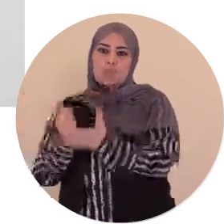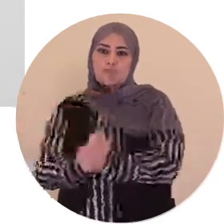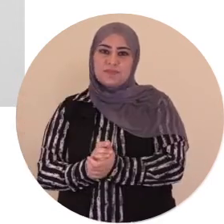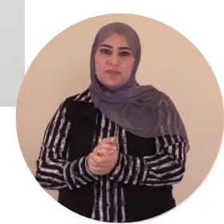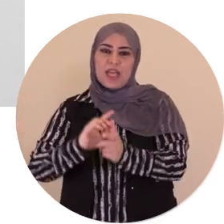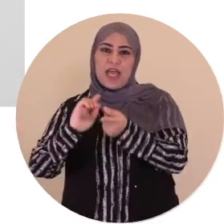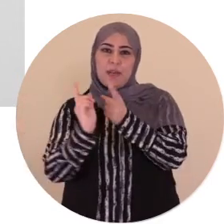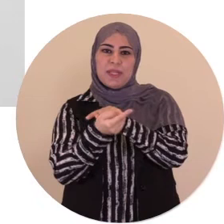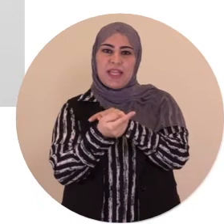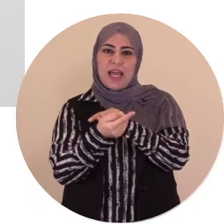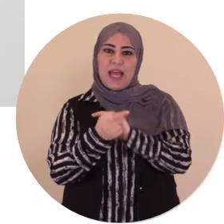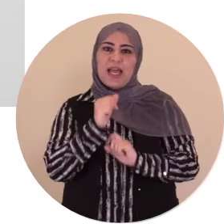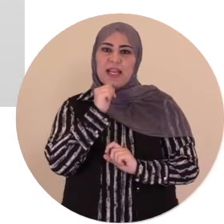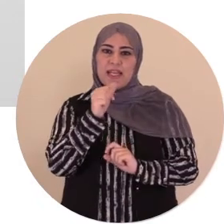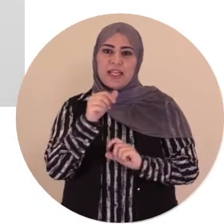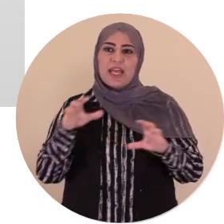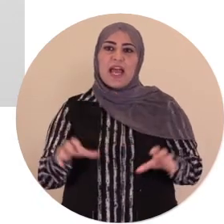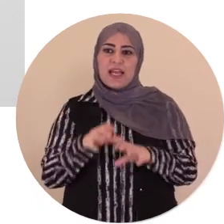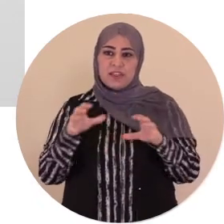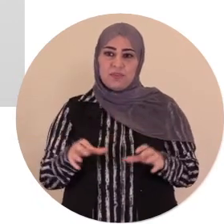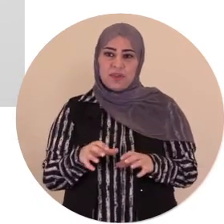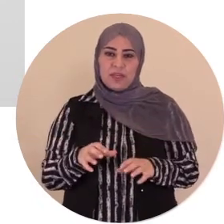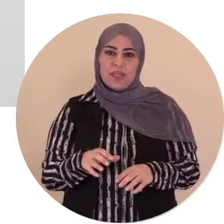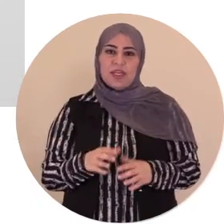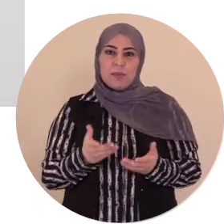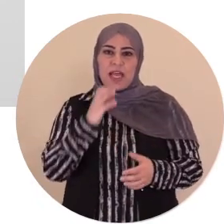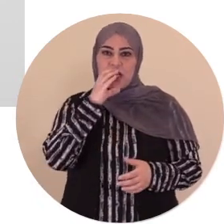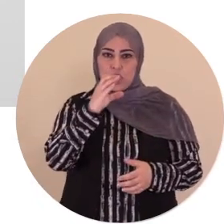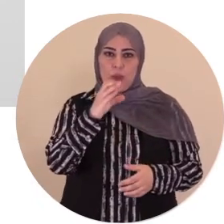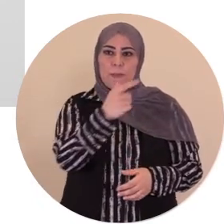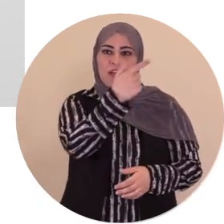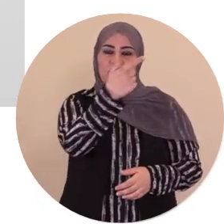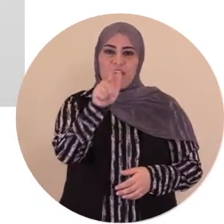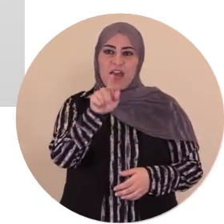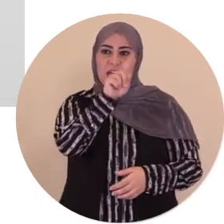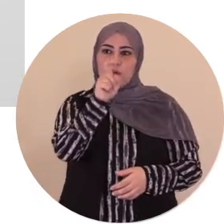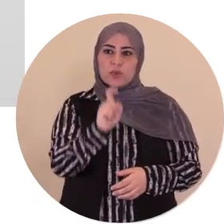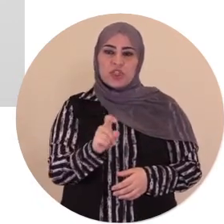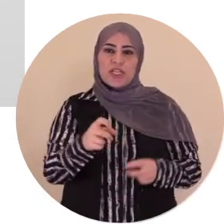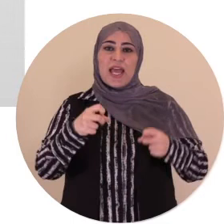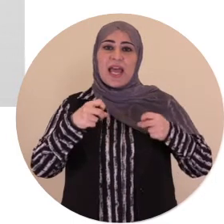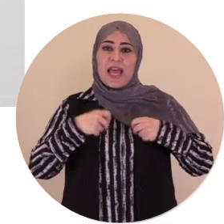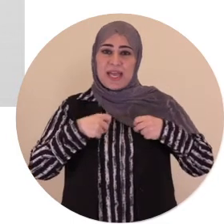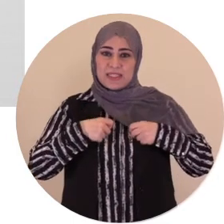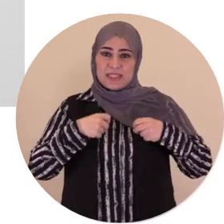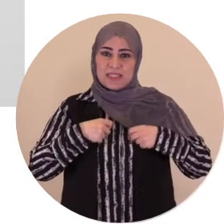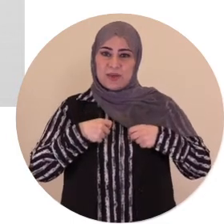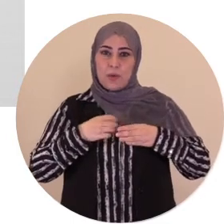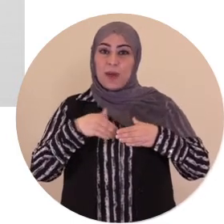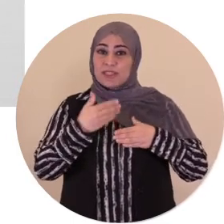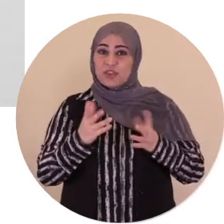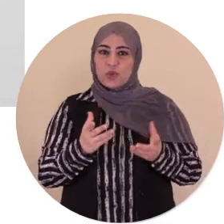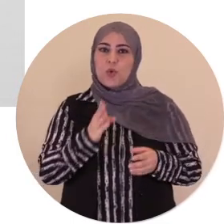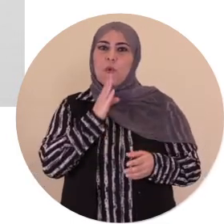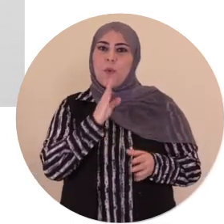start with the question. Has. What follows has? What follows the auxiliary verb? What do you think? Yes,